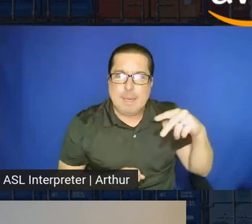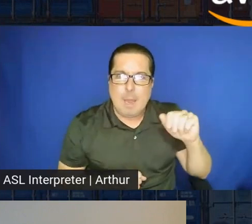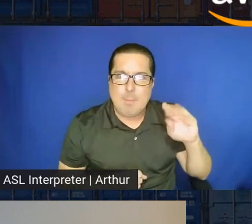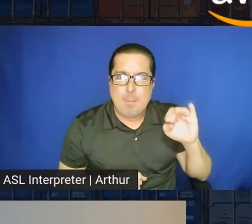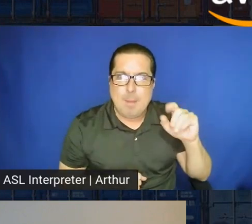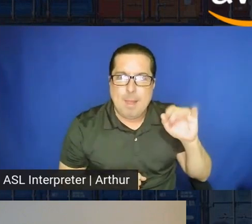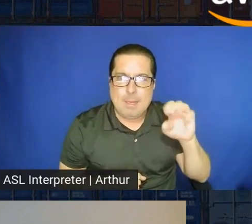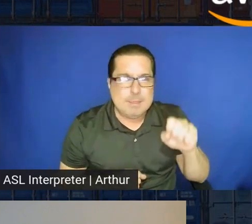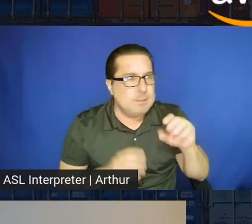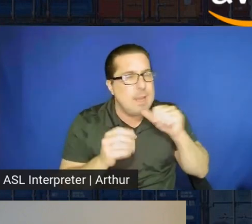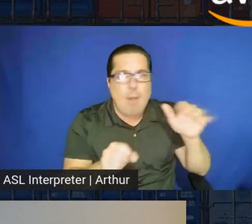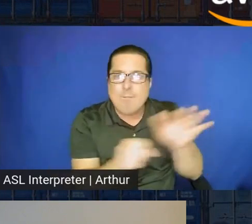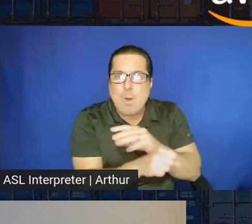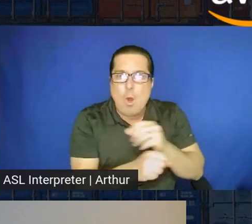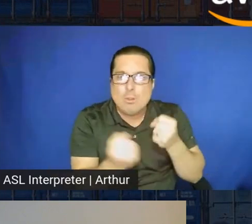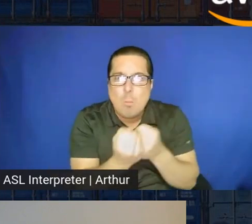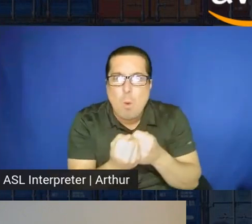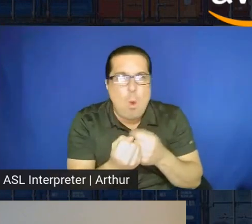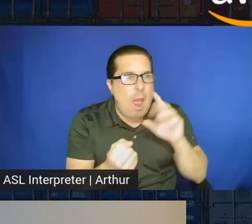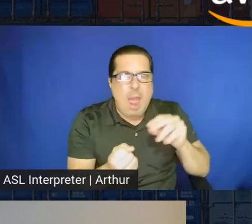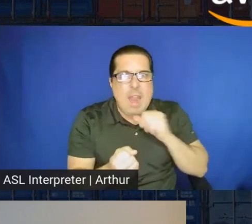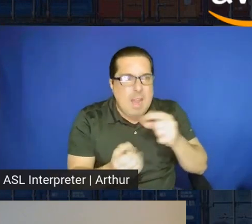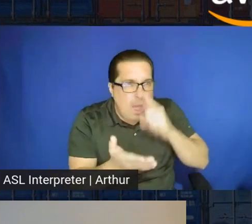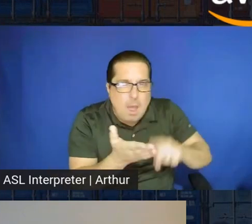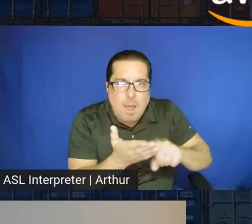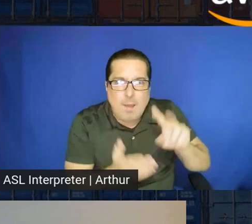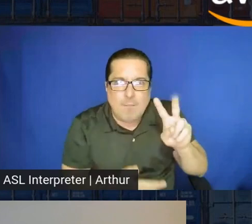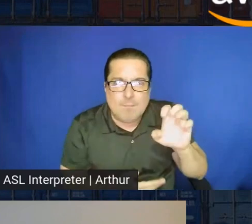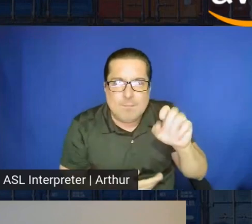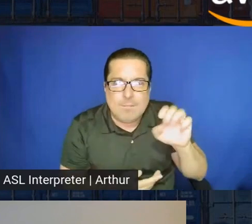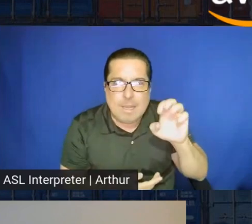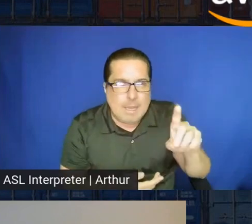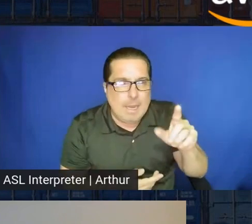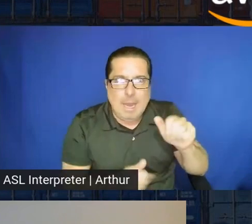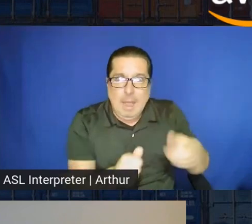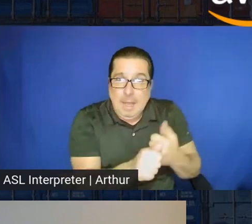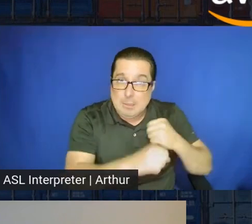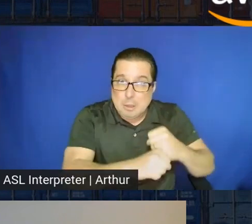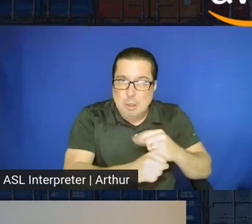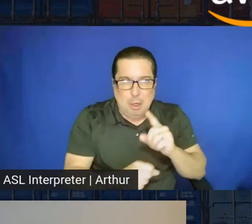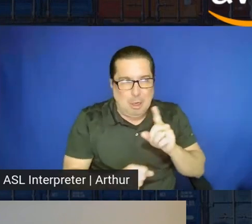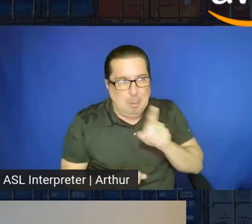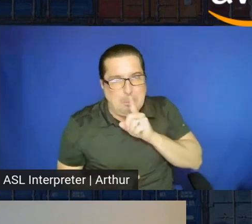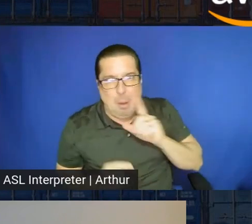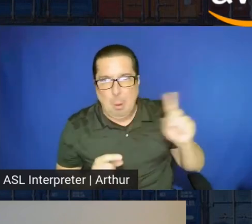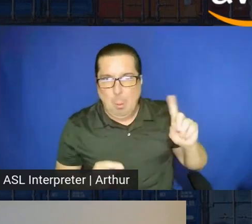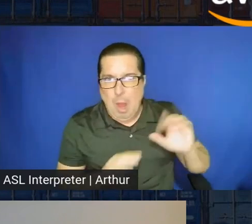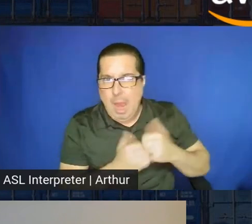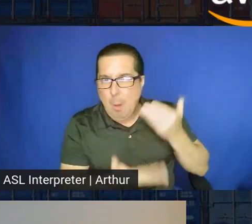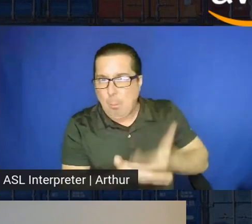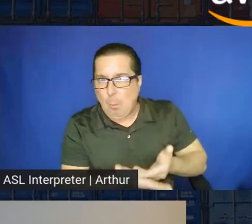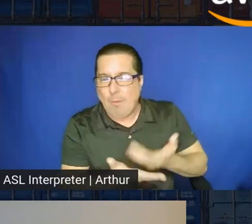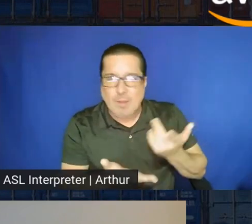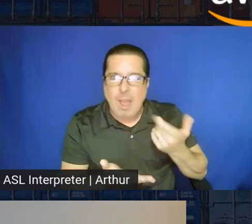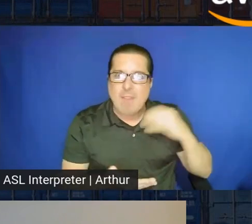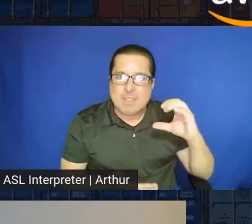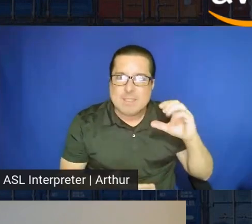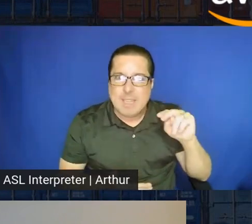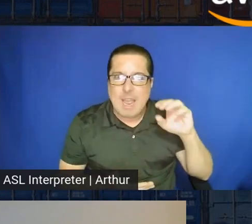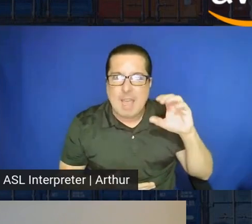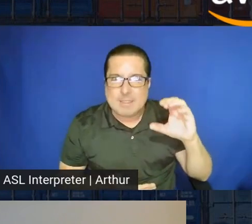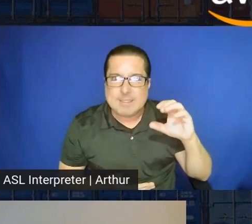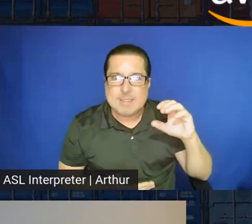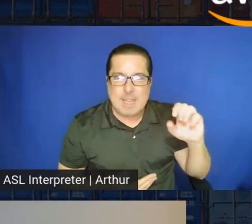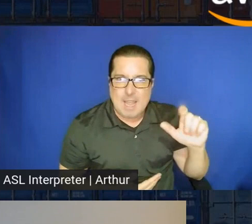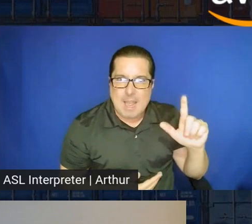supported or vetted and that kind of thing. And so I totally understand the concern when you look at something like the CNCF landscape and there's all of these open source projects